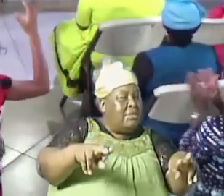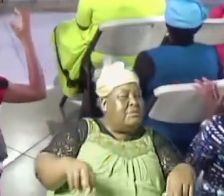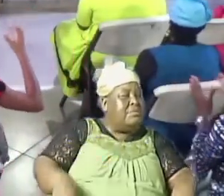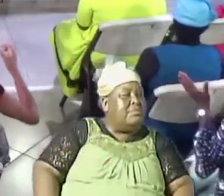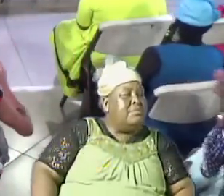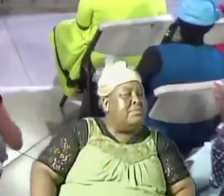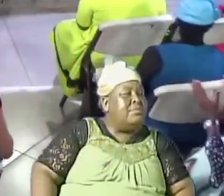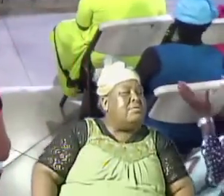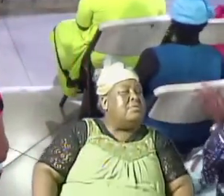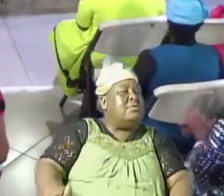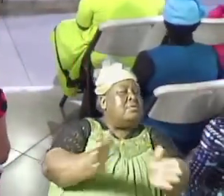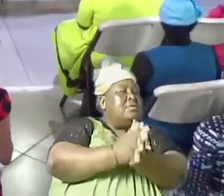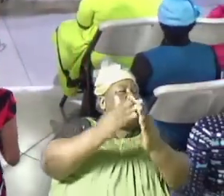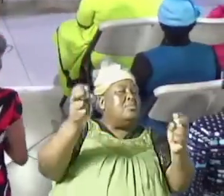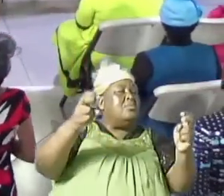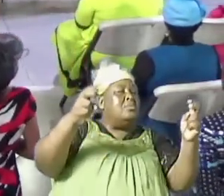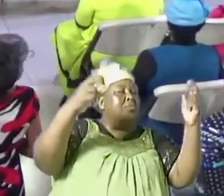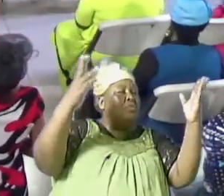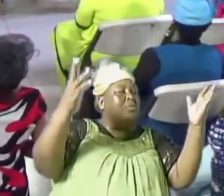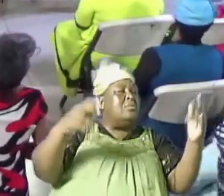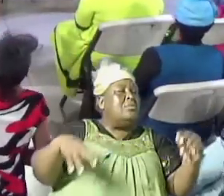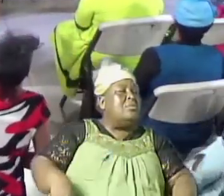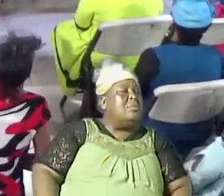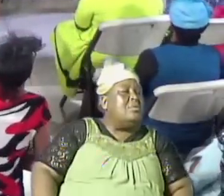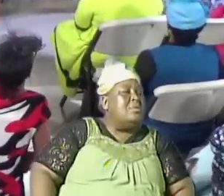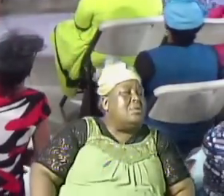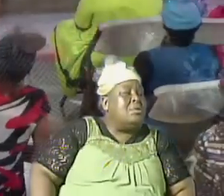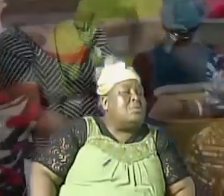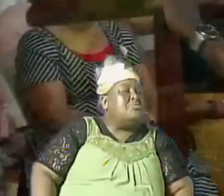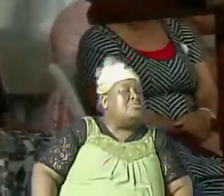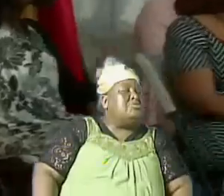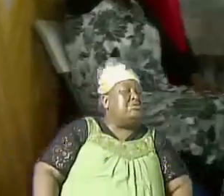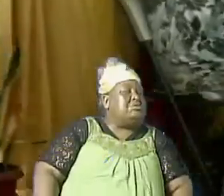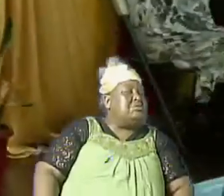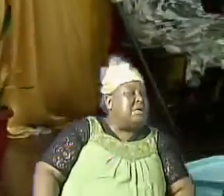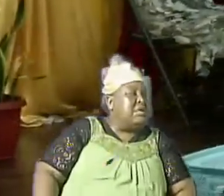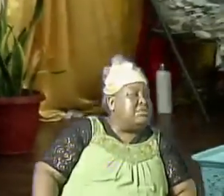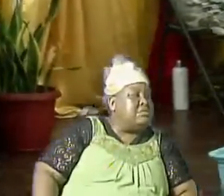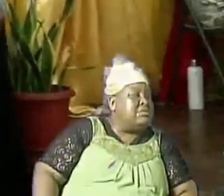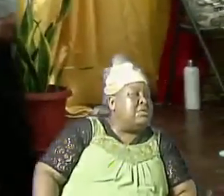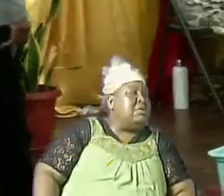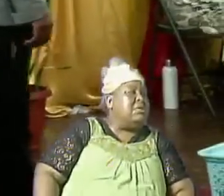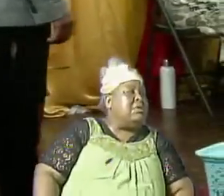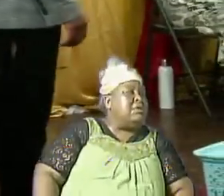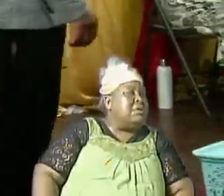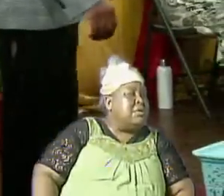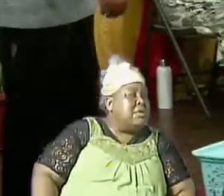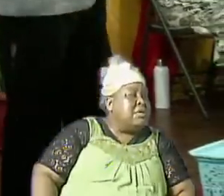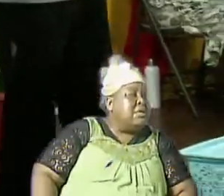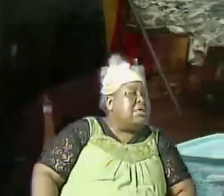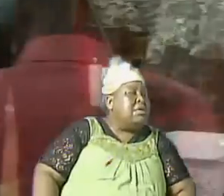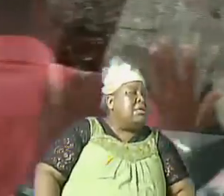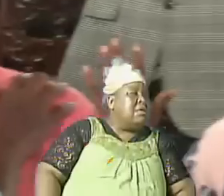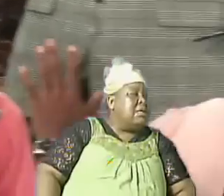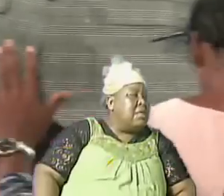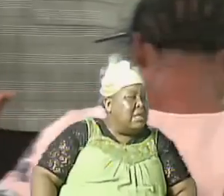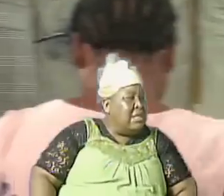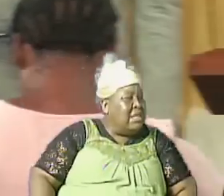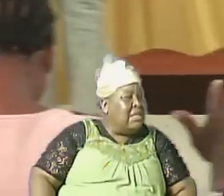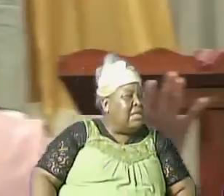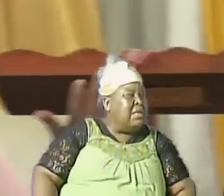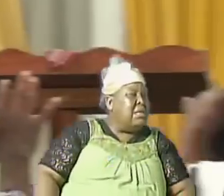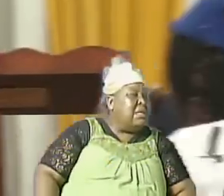It's happening. Hallelujah. Break for it. Lord God Almighty. Come, deacon. Rest your hands upon